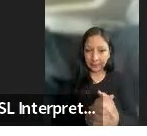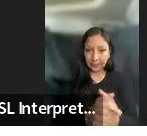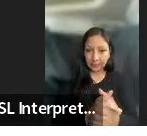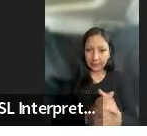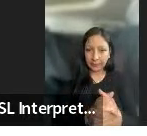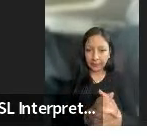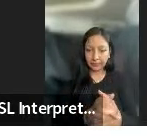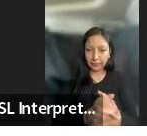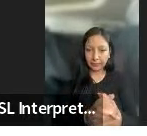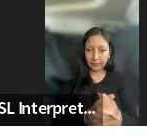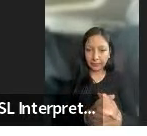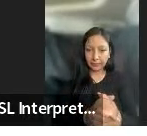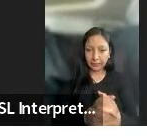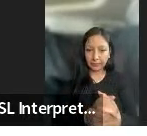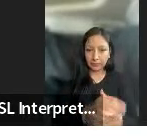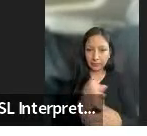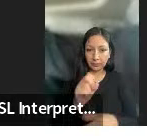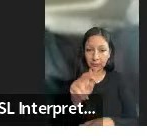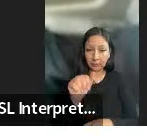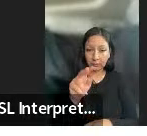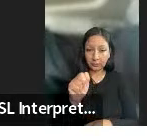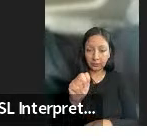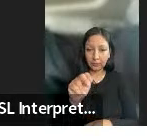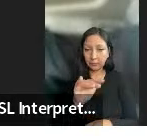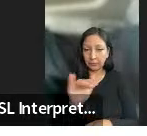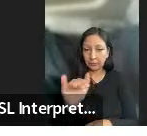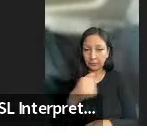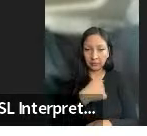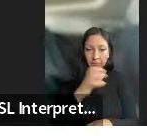me. Suin Chang.